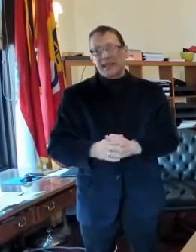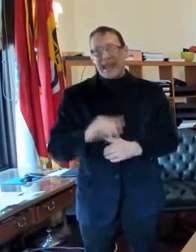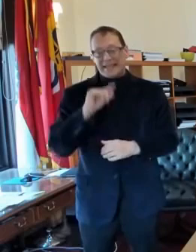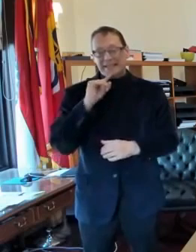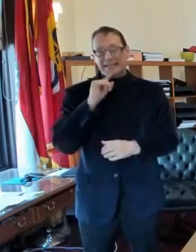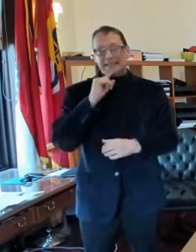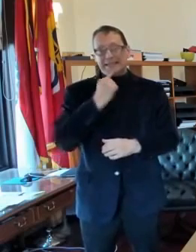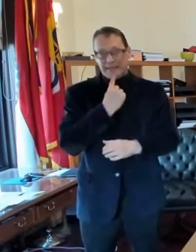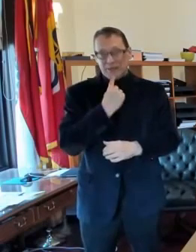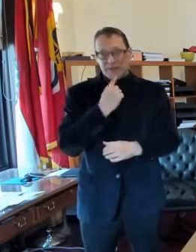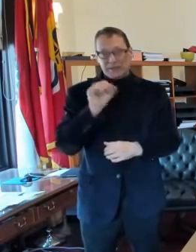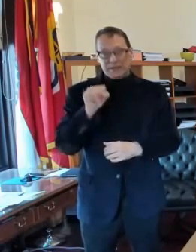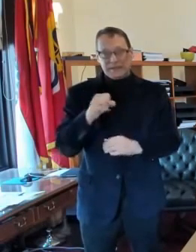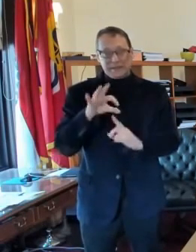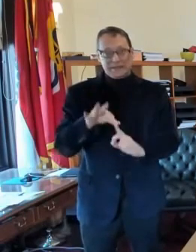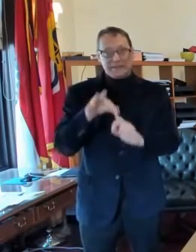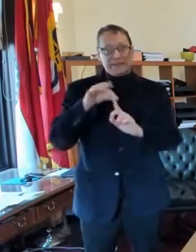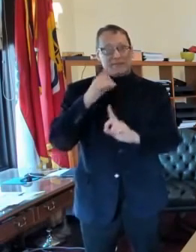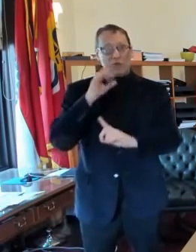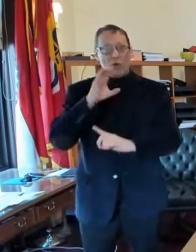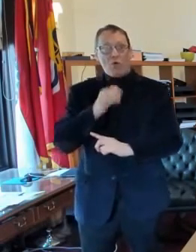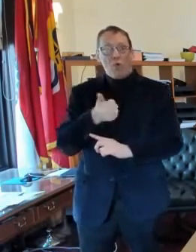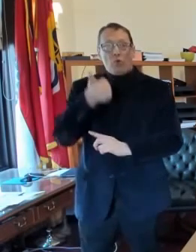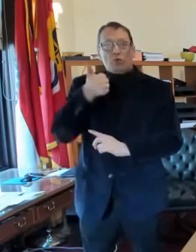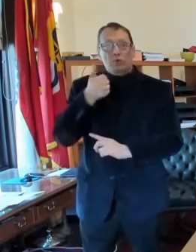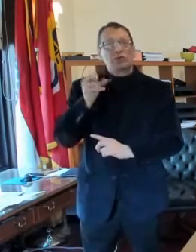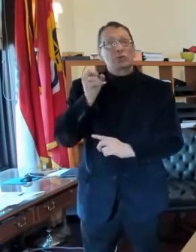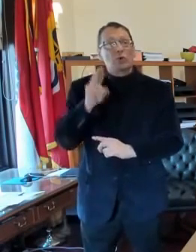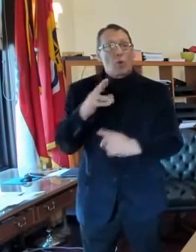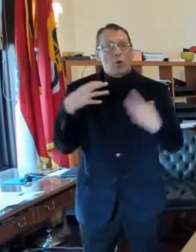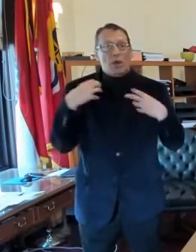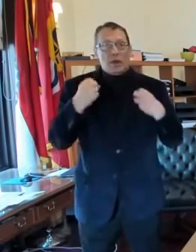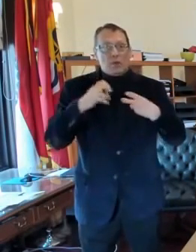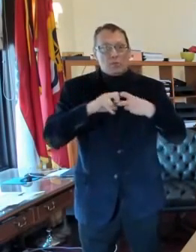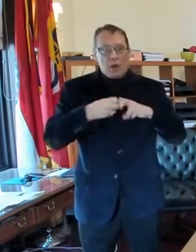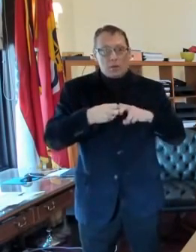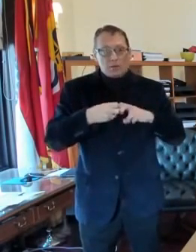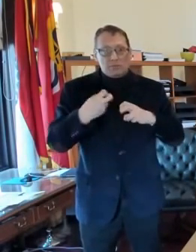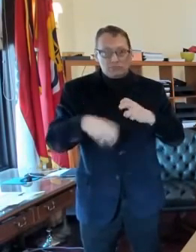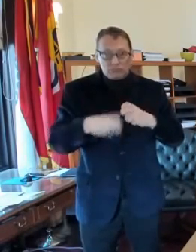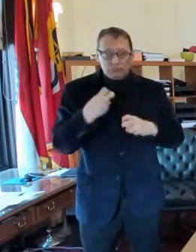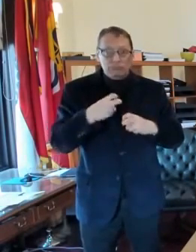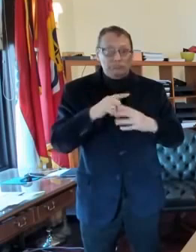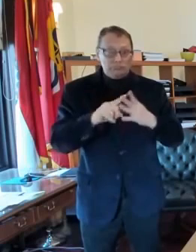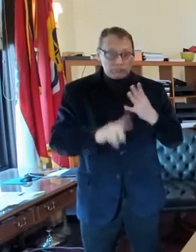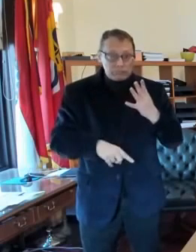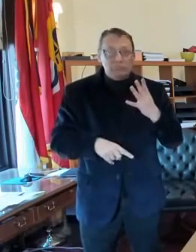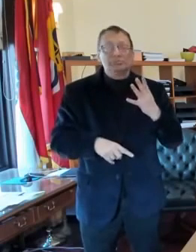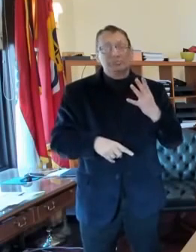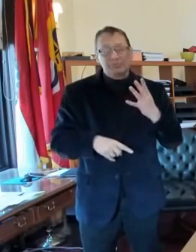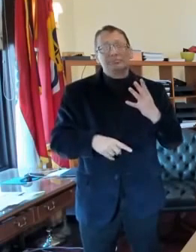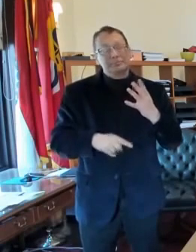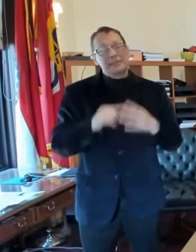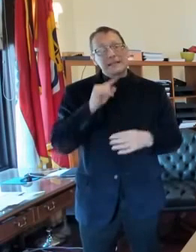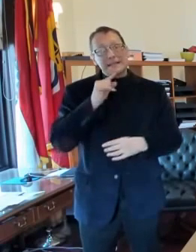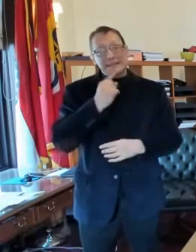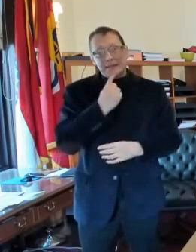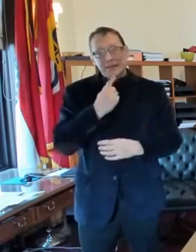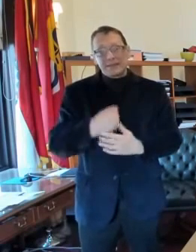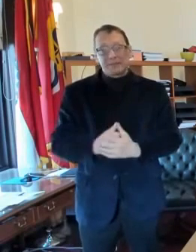serious, particularly for older people or people with underlying health conditions. And I think, you